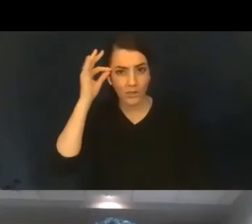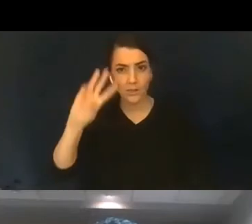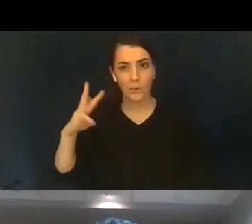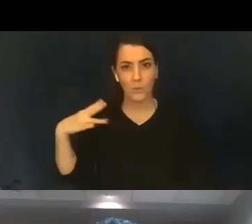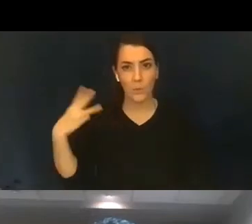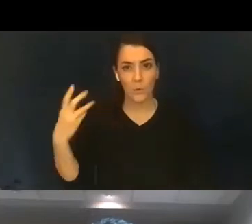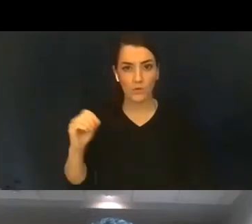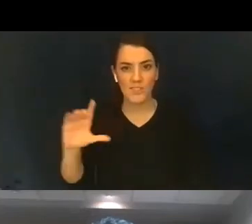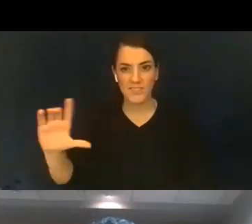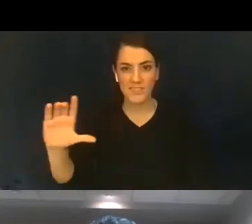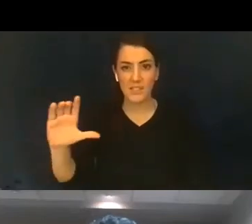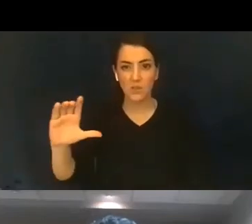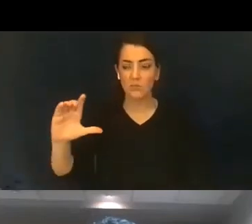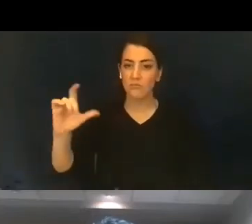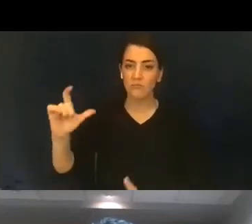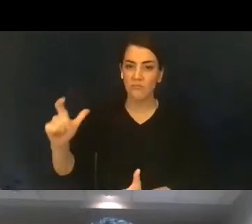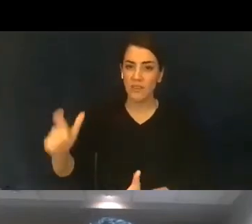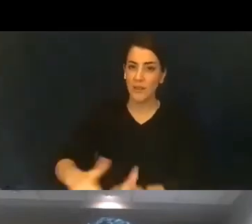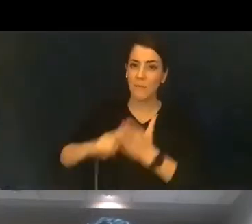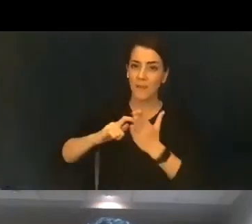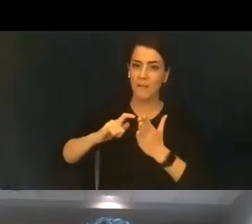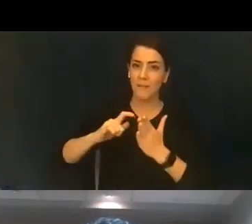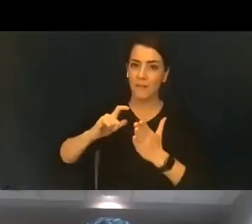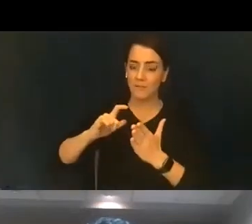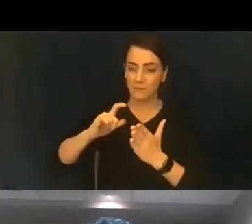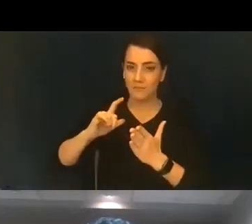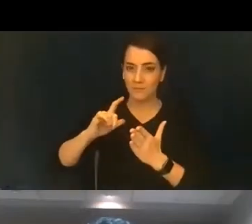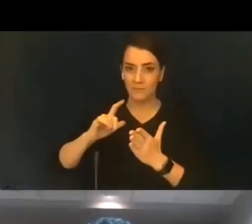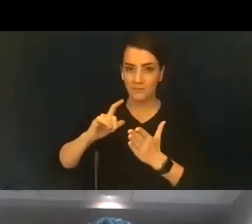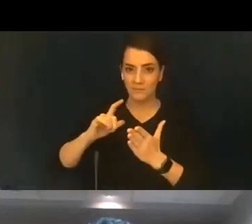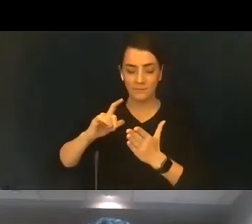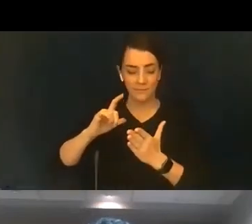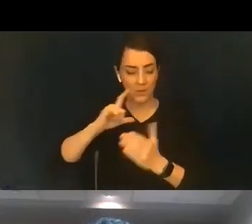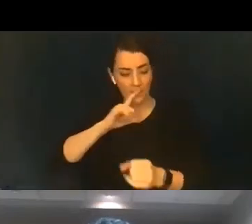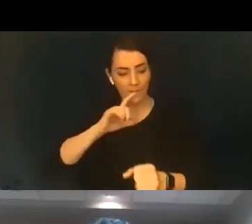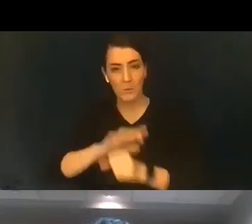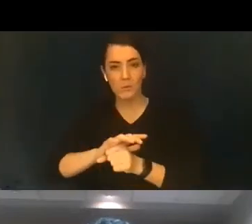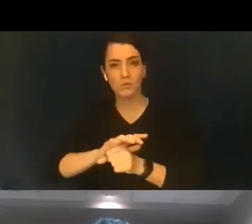demand recognition. We did receive that. We received in the state